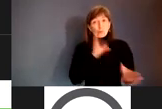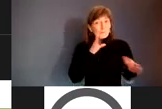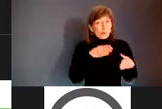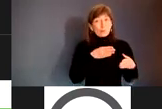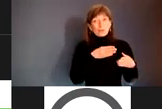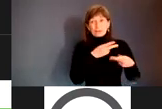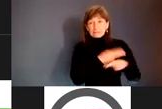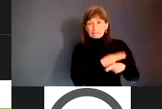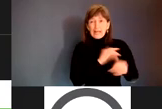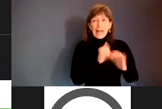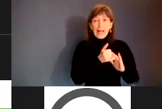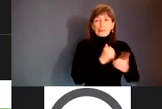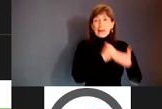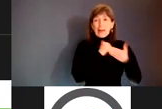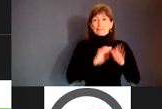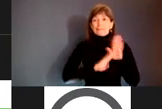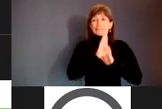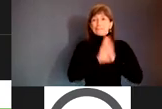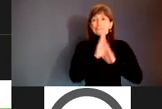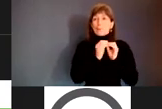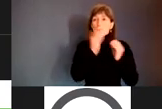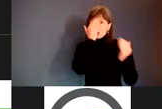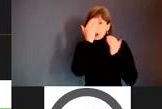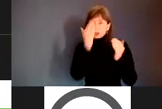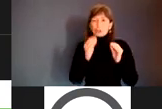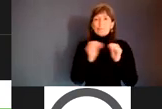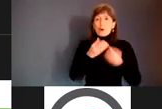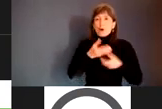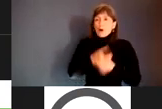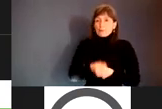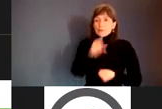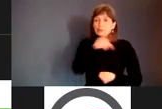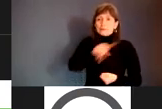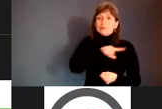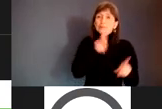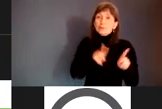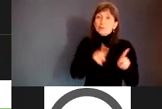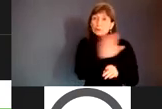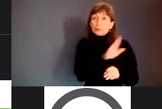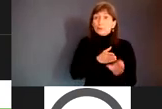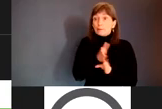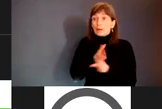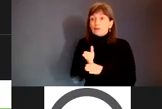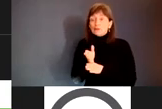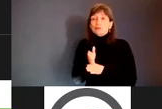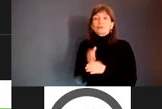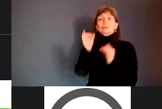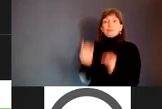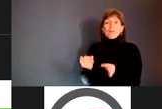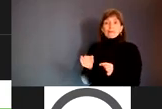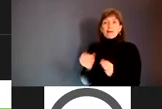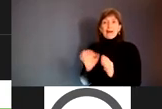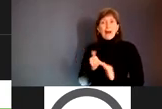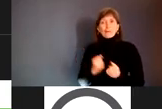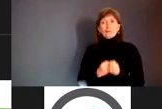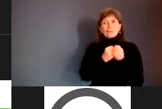knowledge development in the area? How can we support the confidence of folks moving forward? And I think the training and resource sharing and some